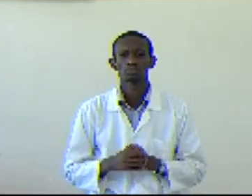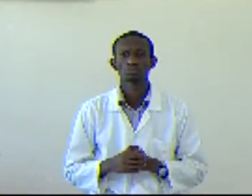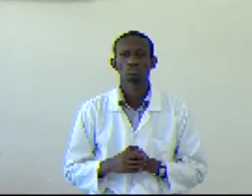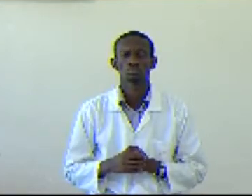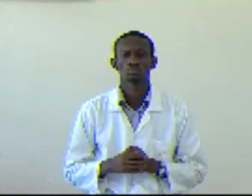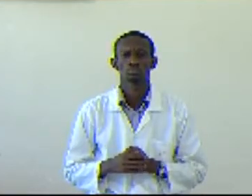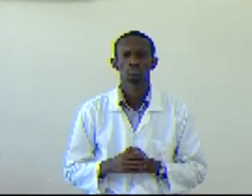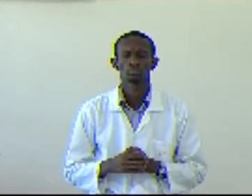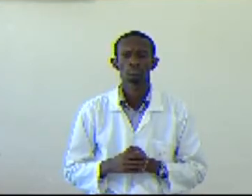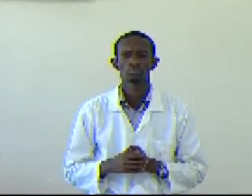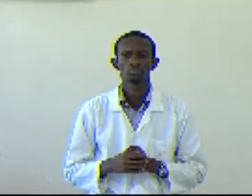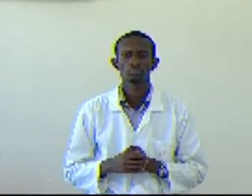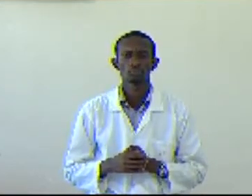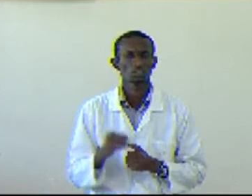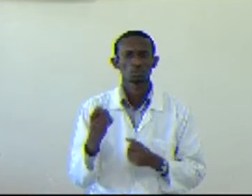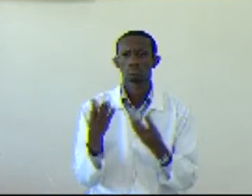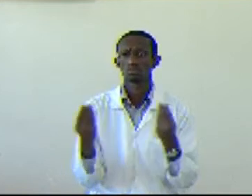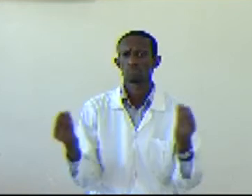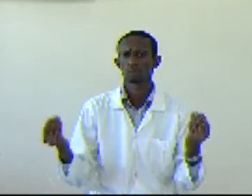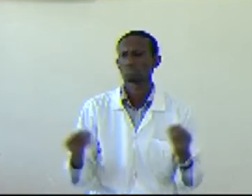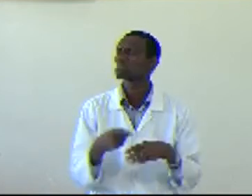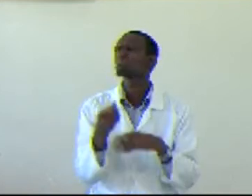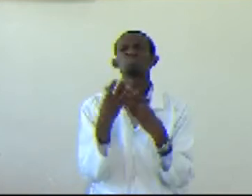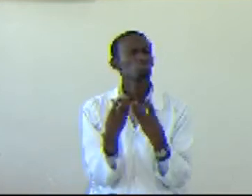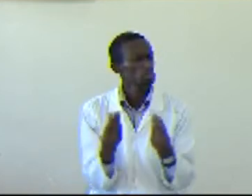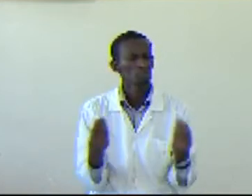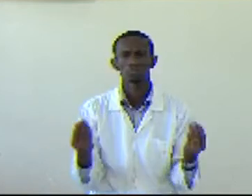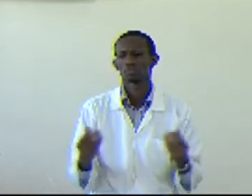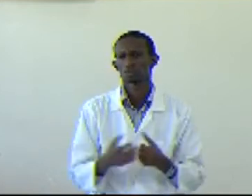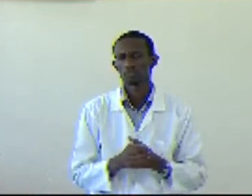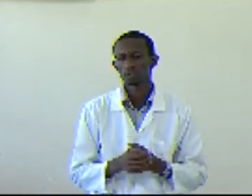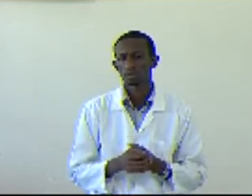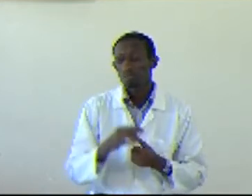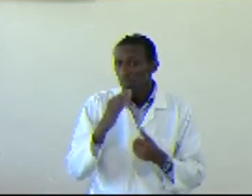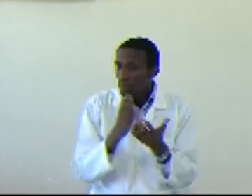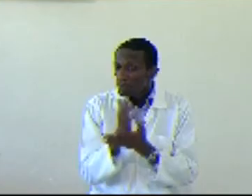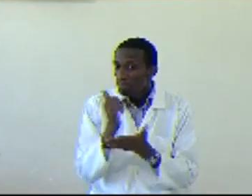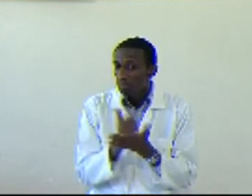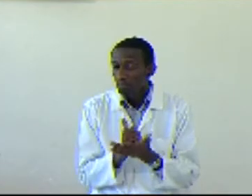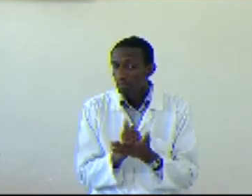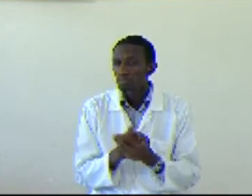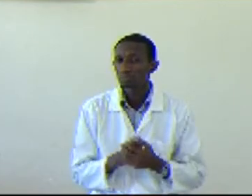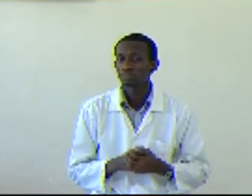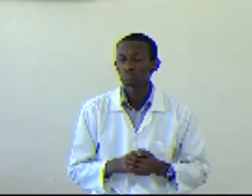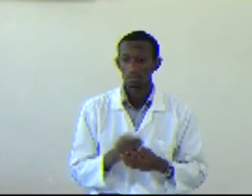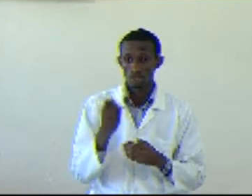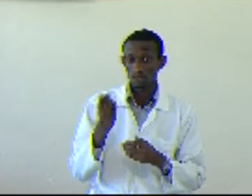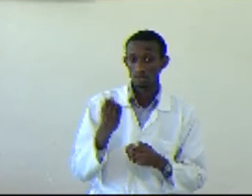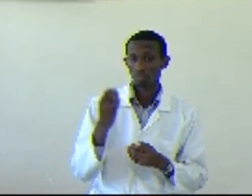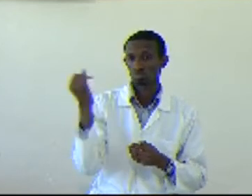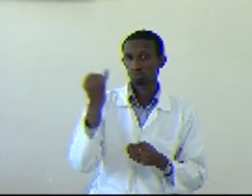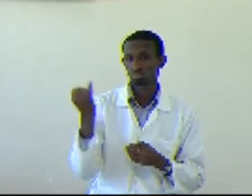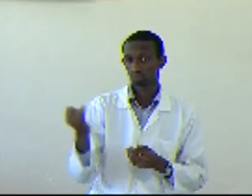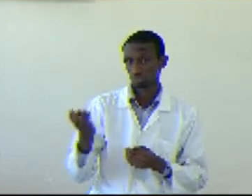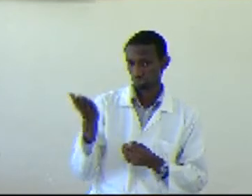by potentiometer. So this is simple now. Very simple. Because it is a diagram that we are going now to consider. As